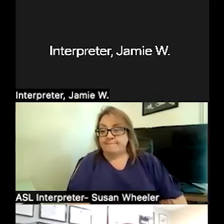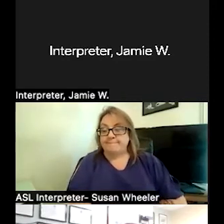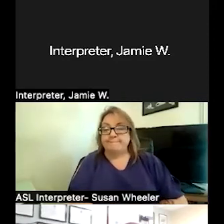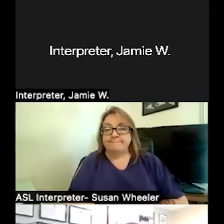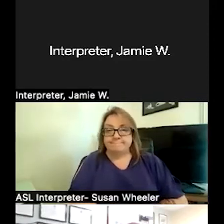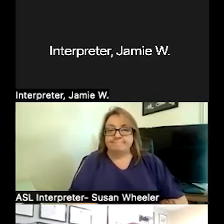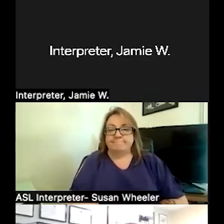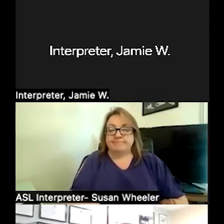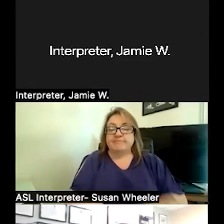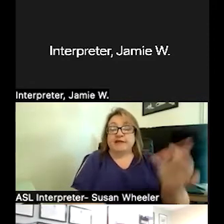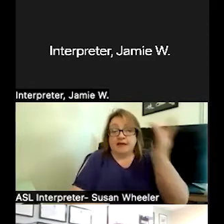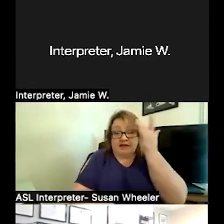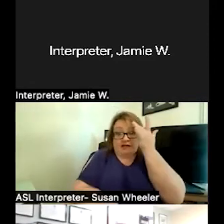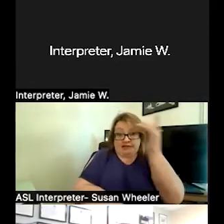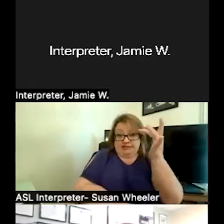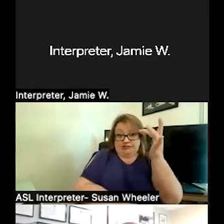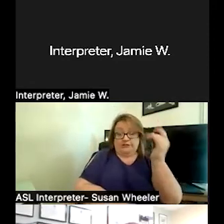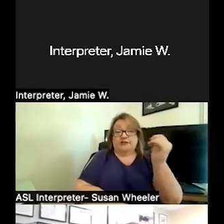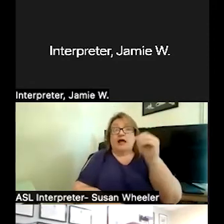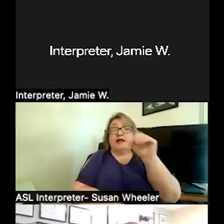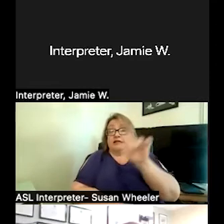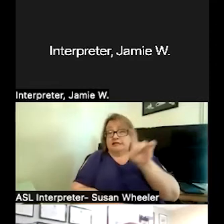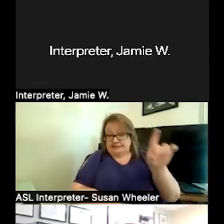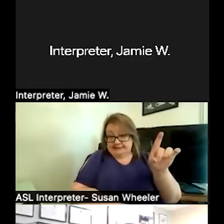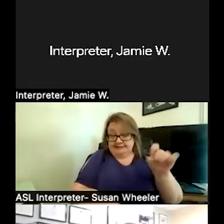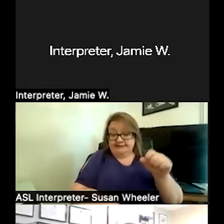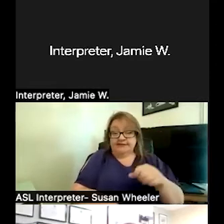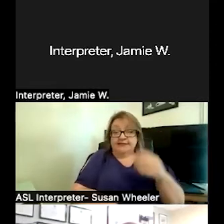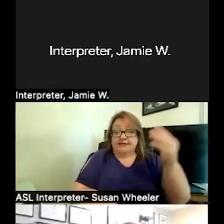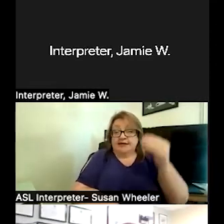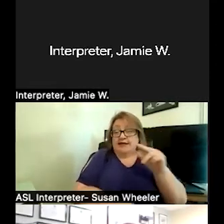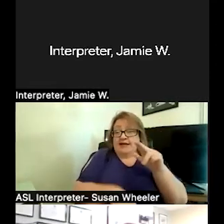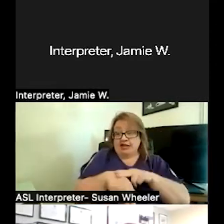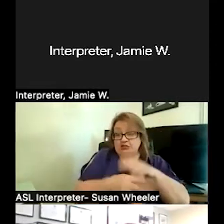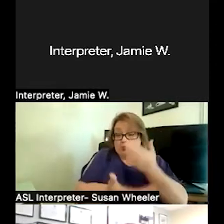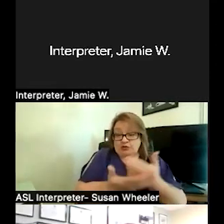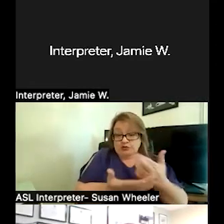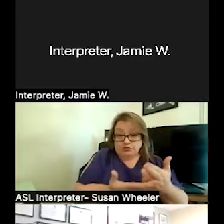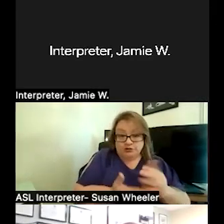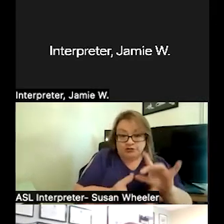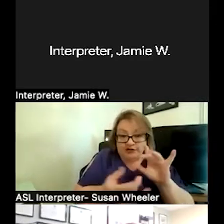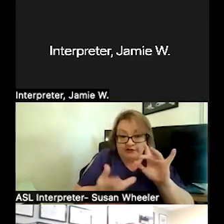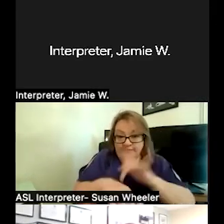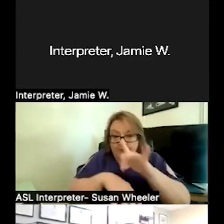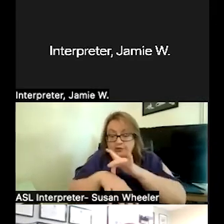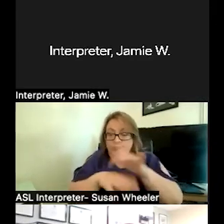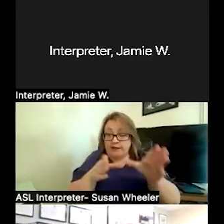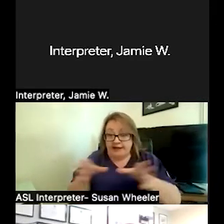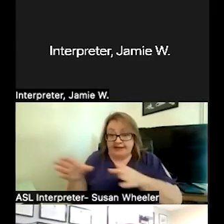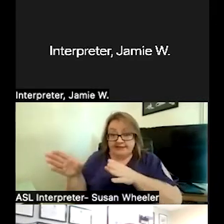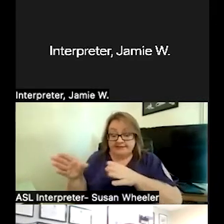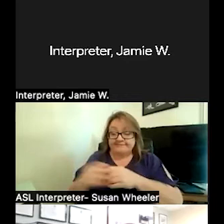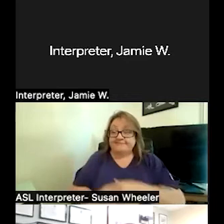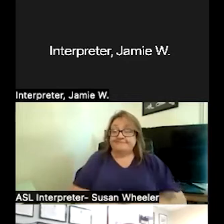So it's intellectual and developmental disabilities, national resources that are available out there to do planning.